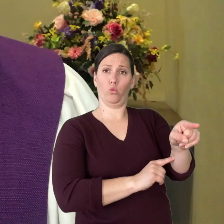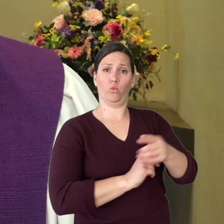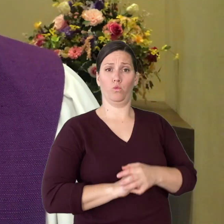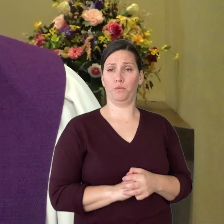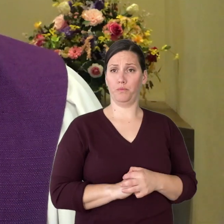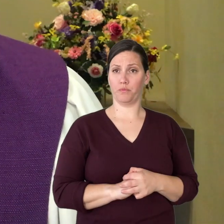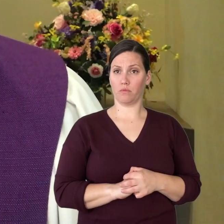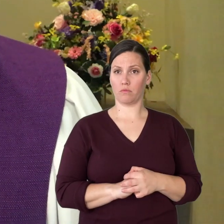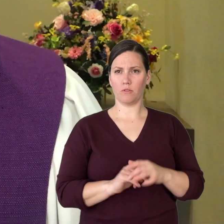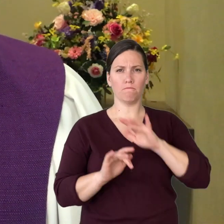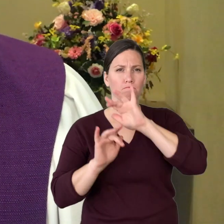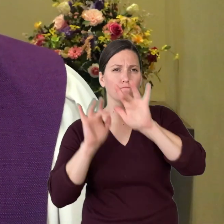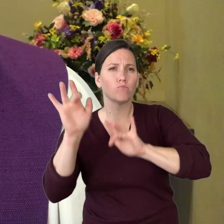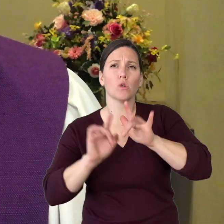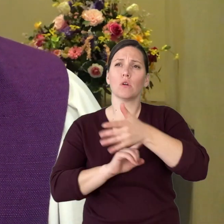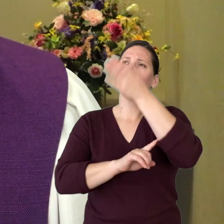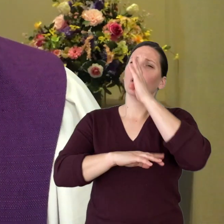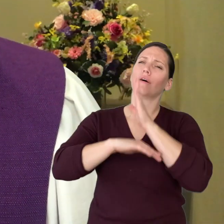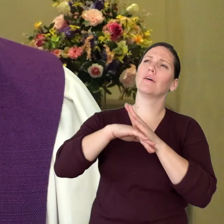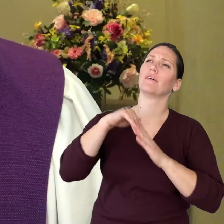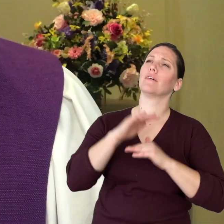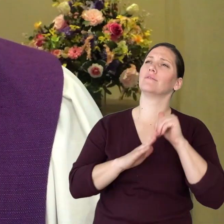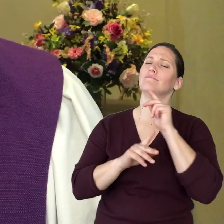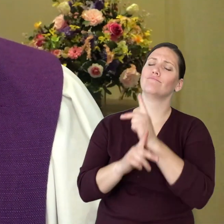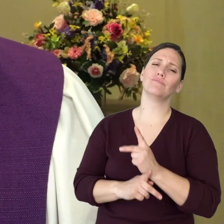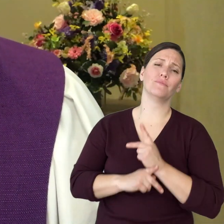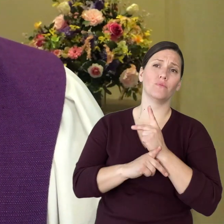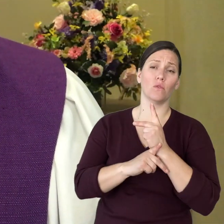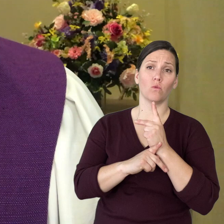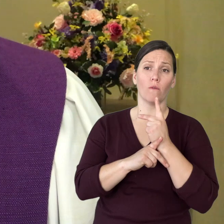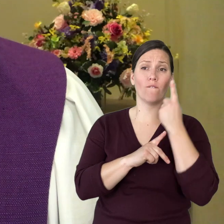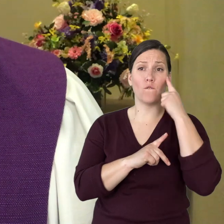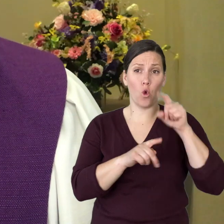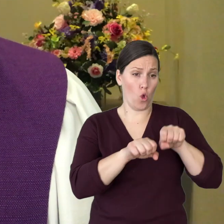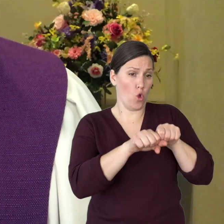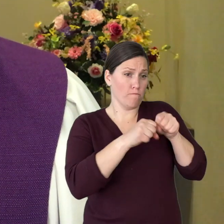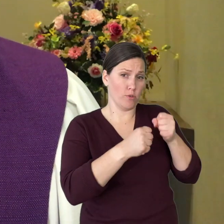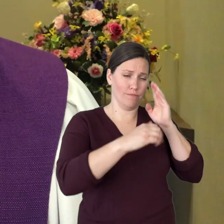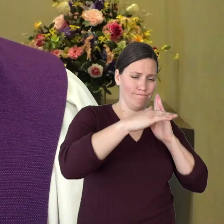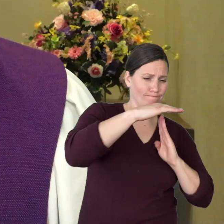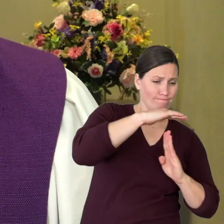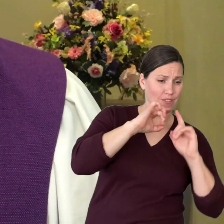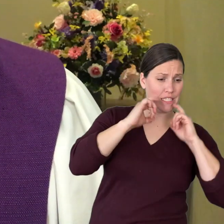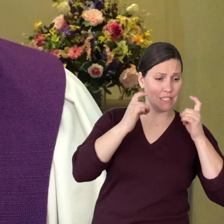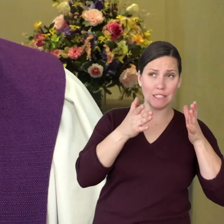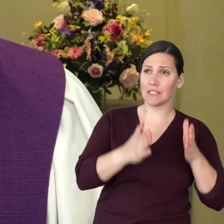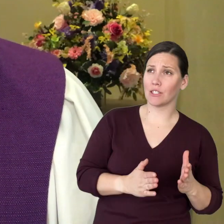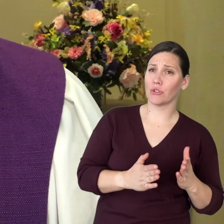Mercy is God's compassion and kindness to broken and humbled